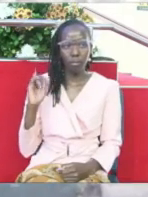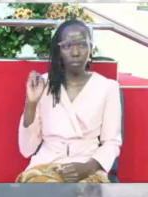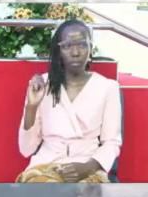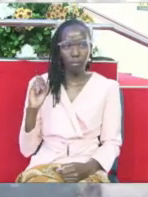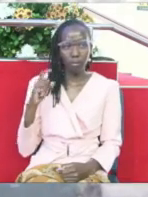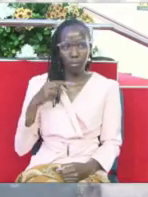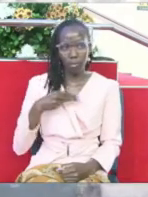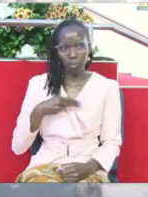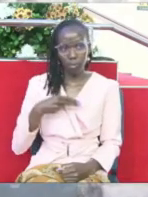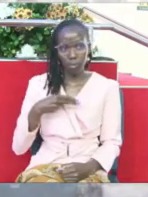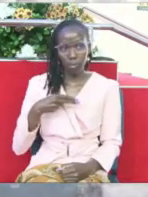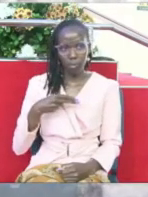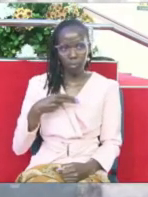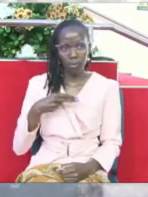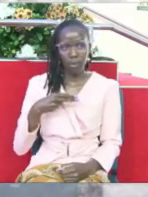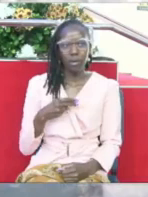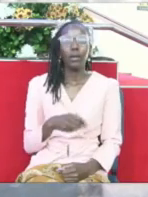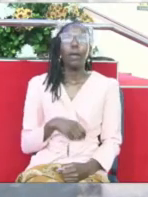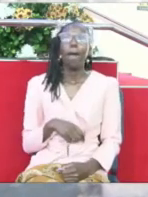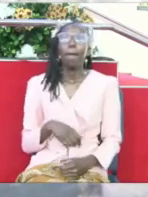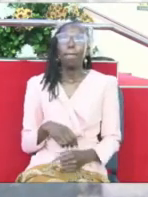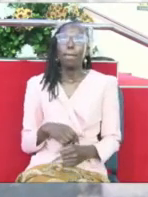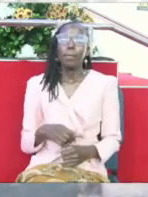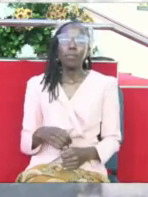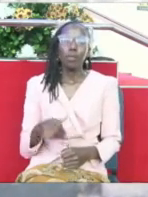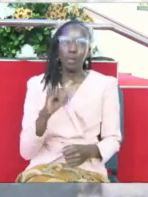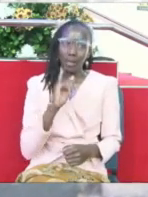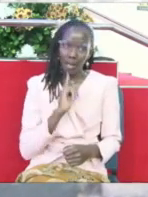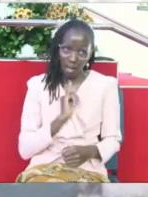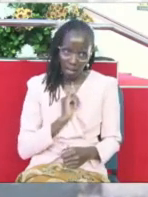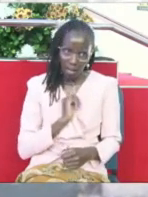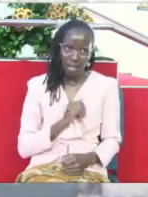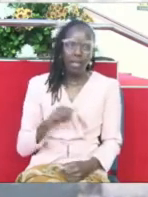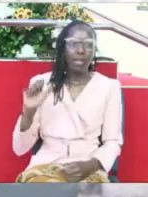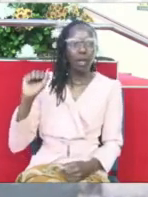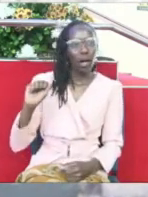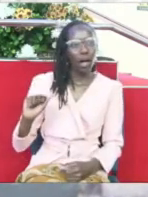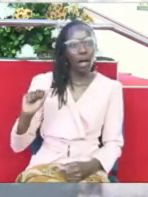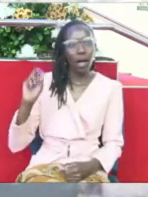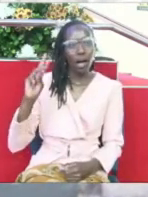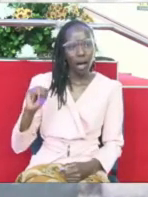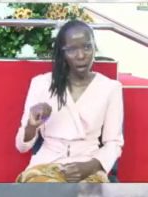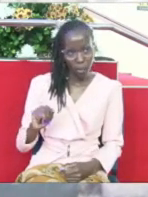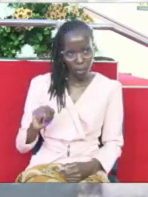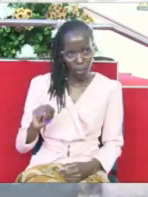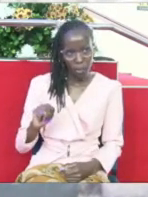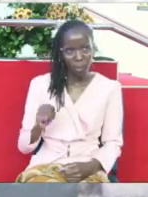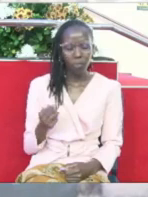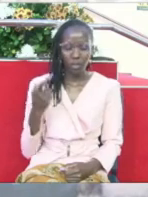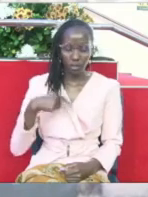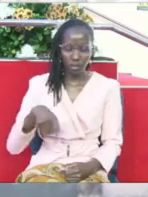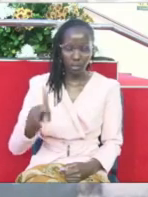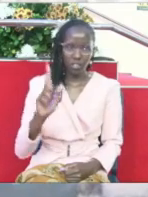naelewa. And so I am is who? Na hivyo basi nilie ni nani? Bwana Yesu asifiwe. Amen. I am has sent you. Aliye amenituma.